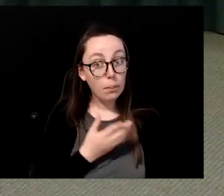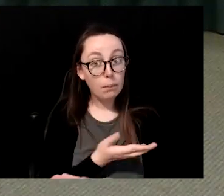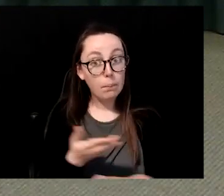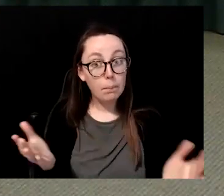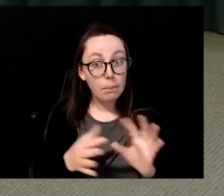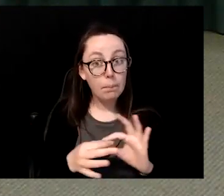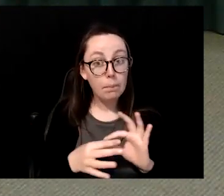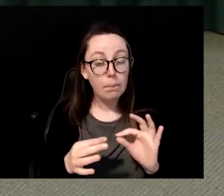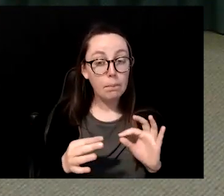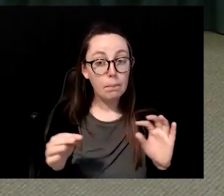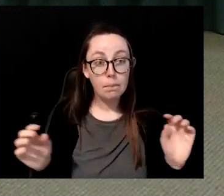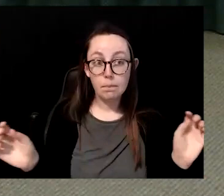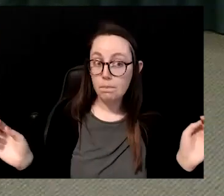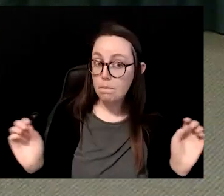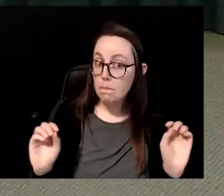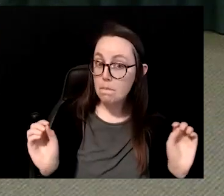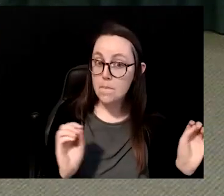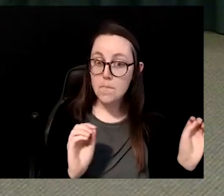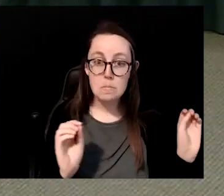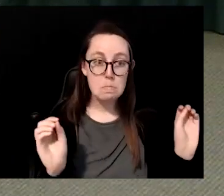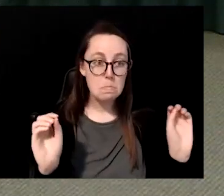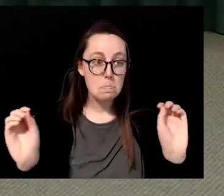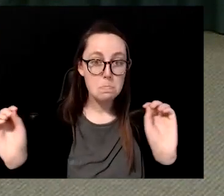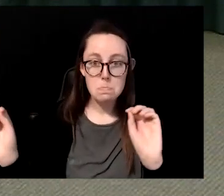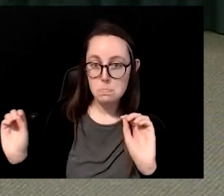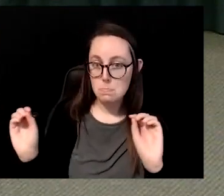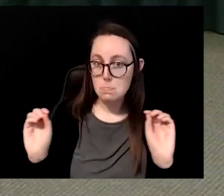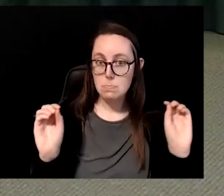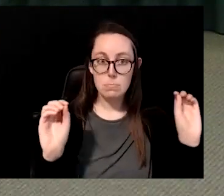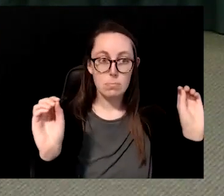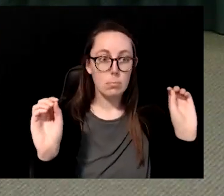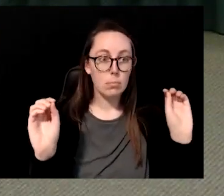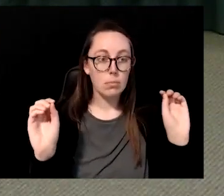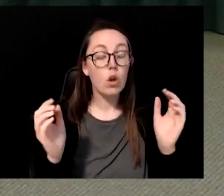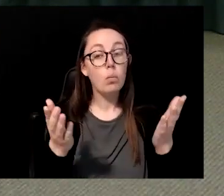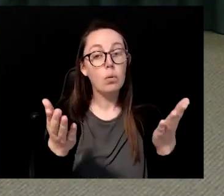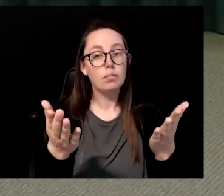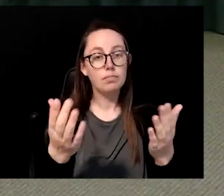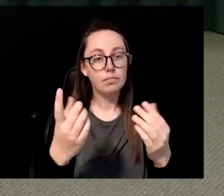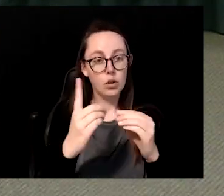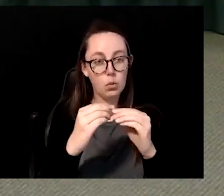okay uh and I don't see another hands and I'm giving room one more time yes